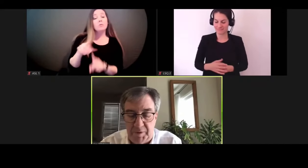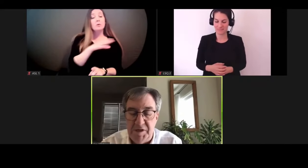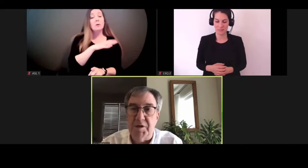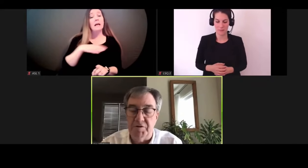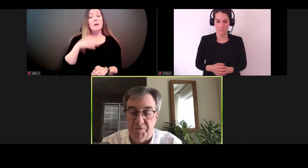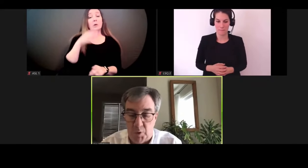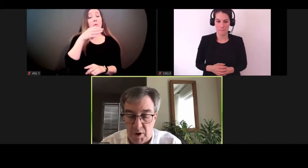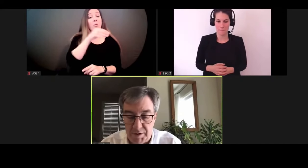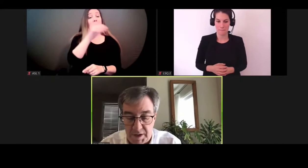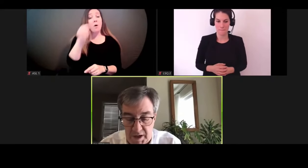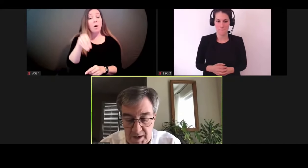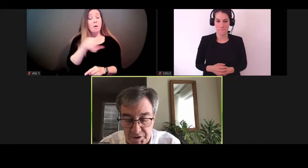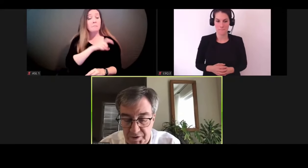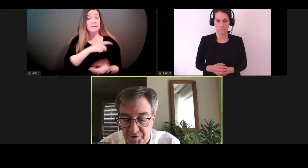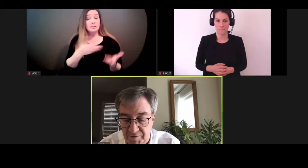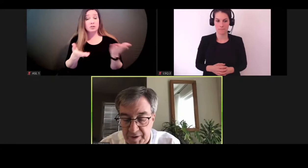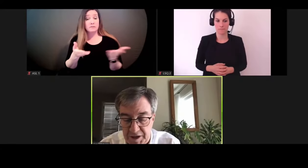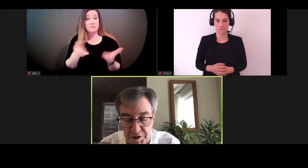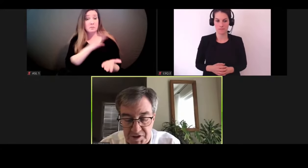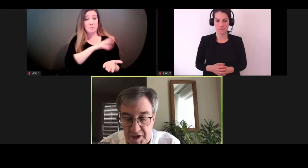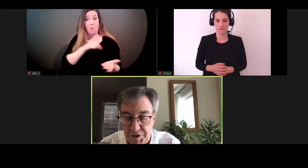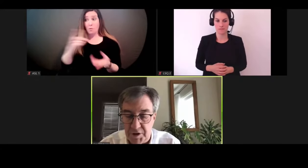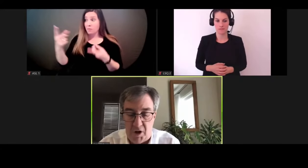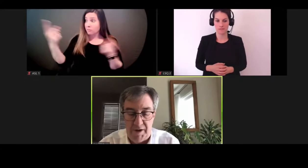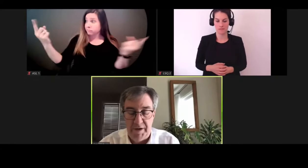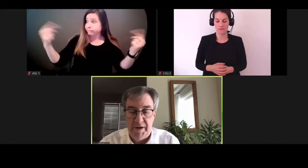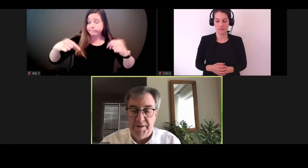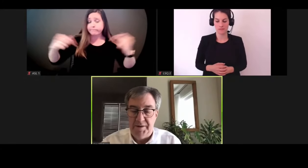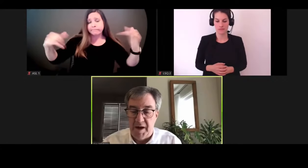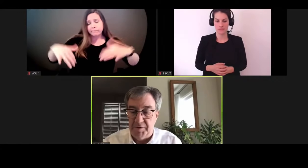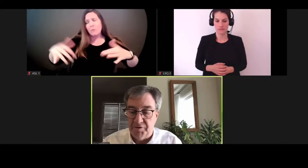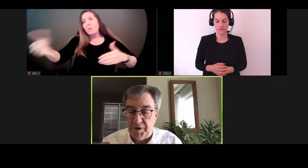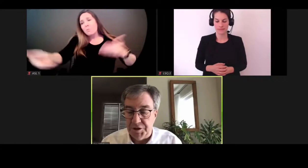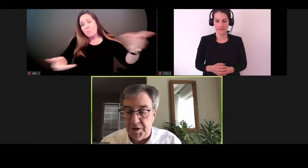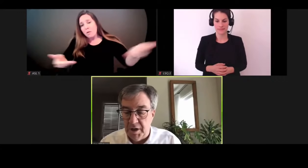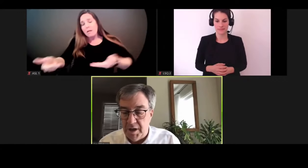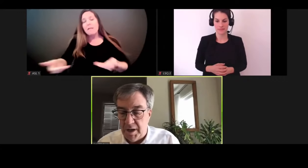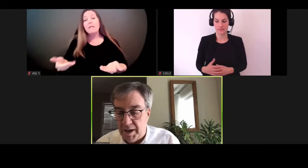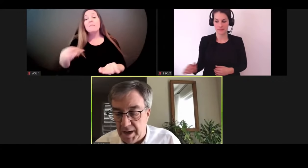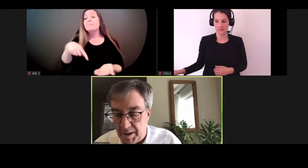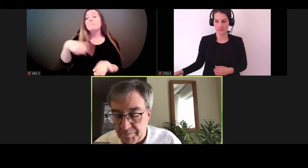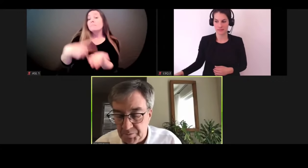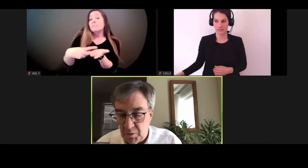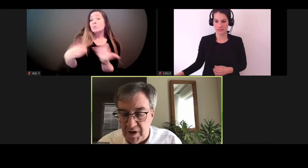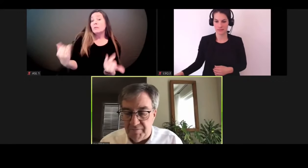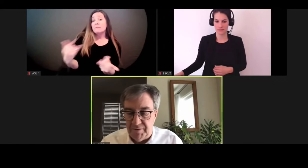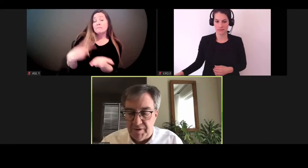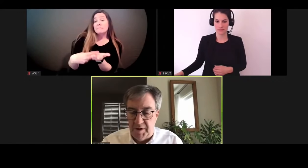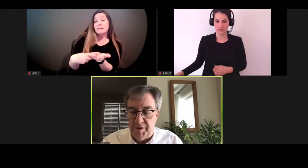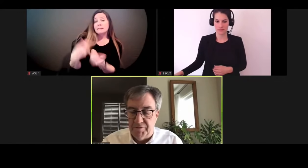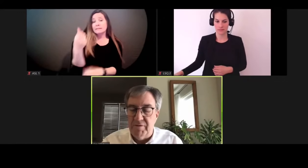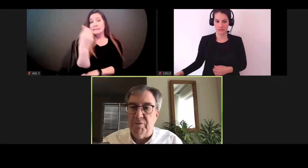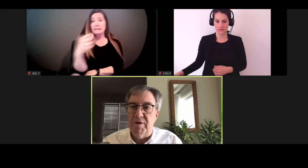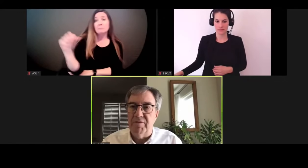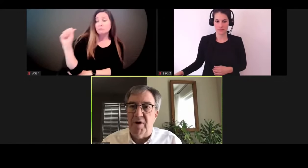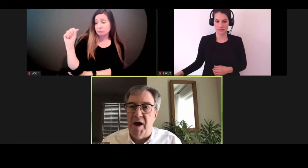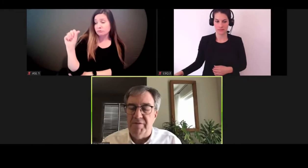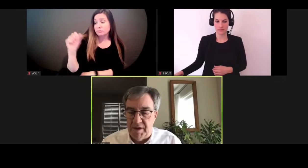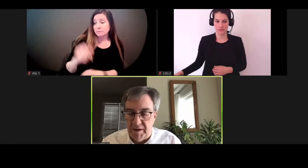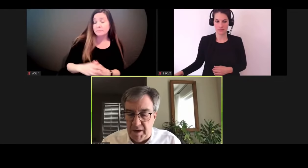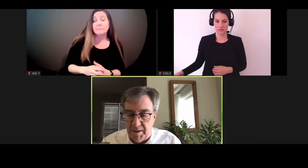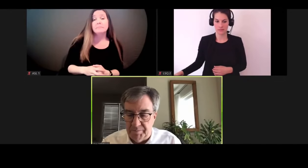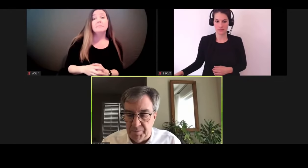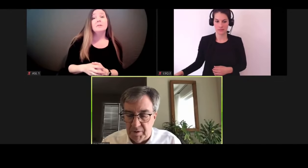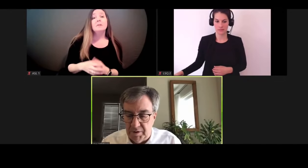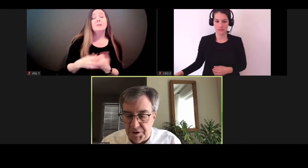Ottawa Police Services Board to this information session on the demonstration. We have until about 3:45, and